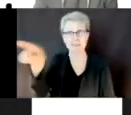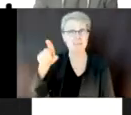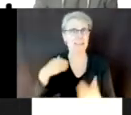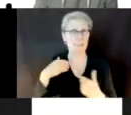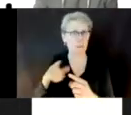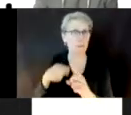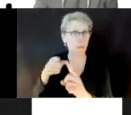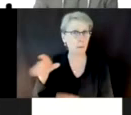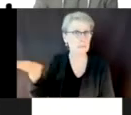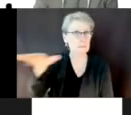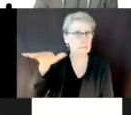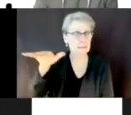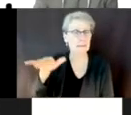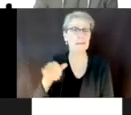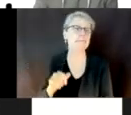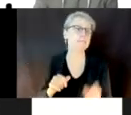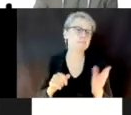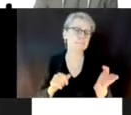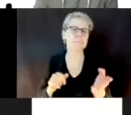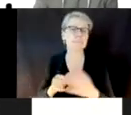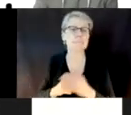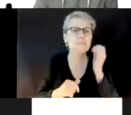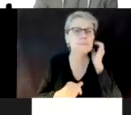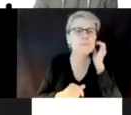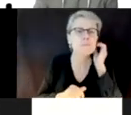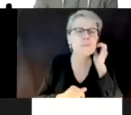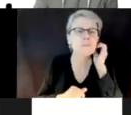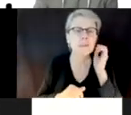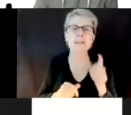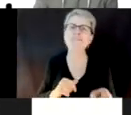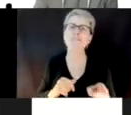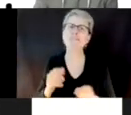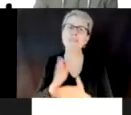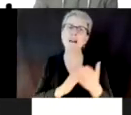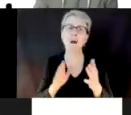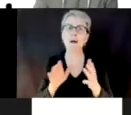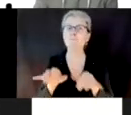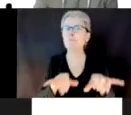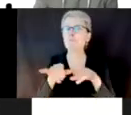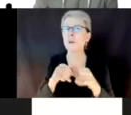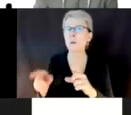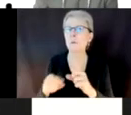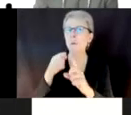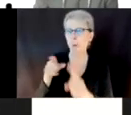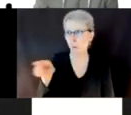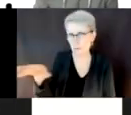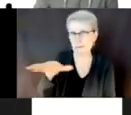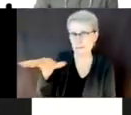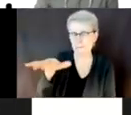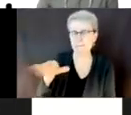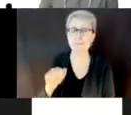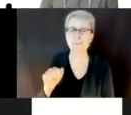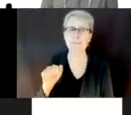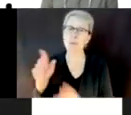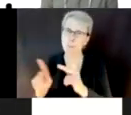And these are some of the common goals that people have when it comes to linking up with brands in particular, but people